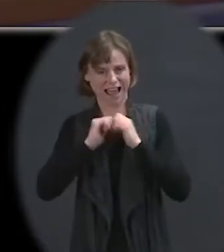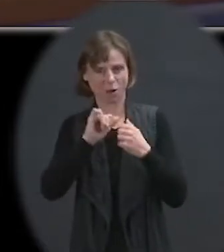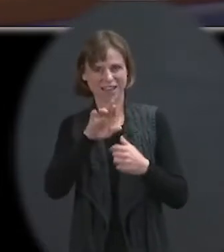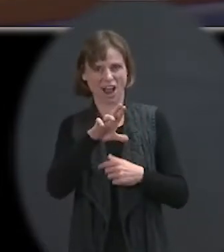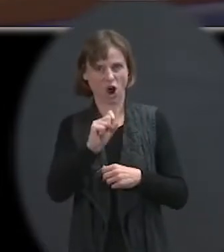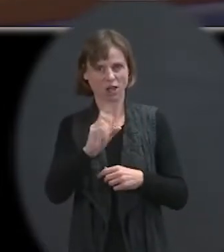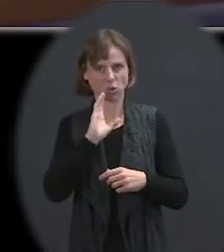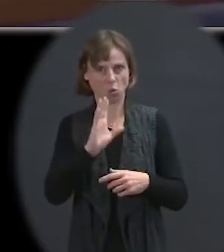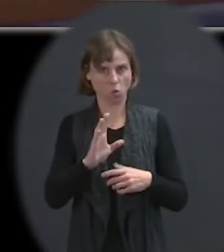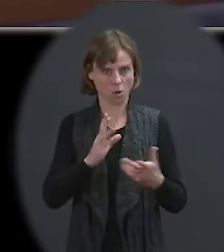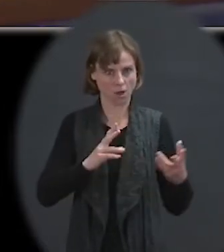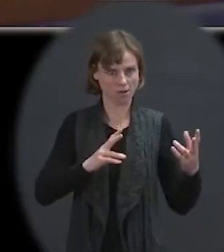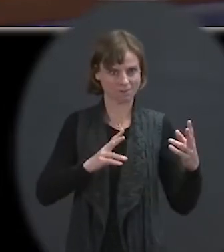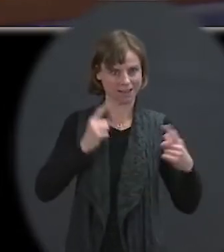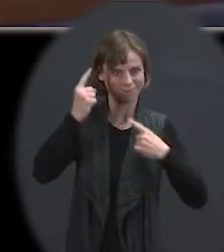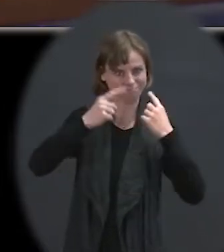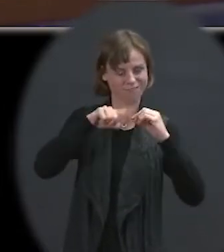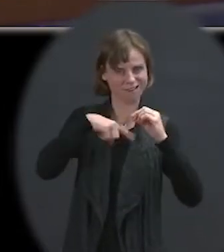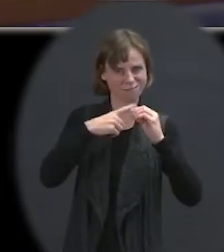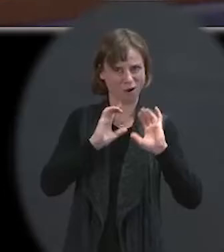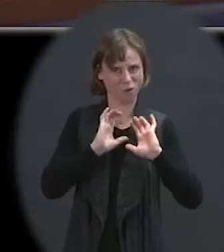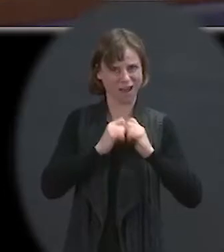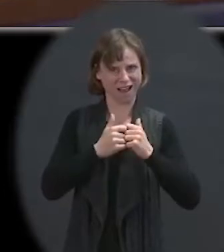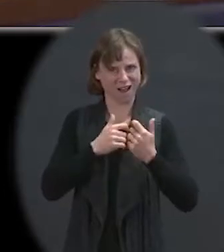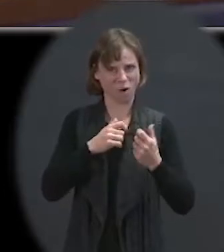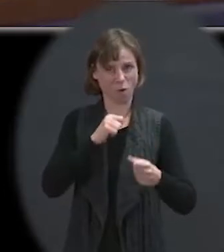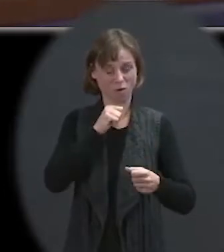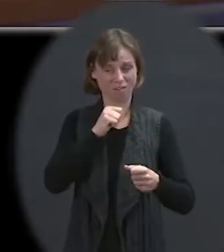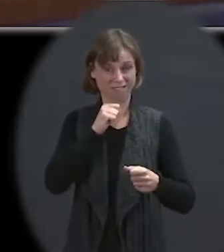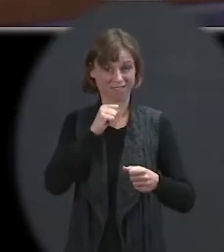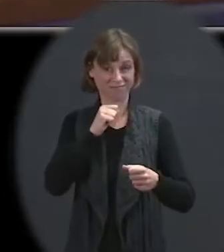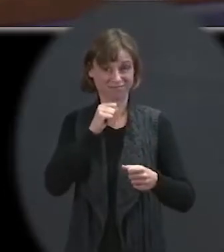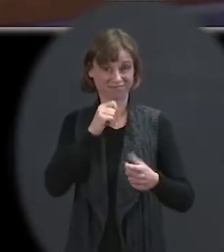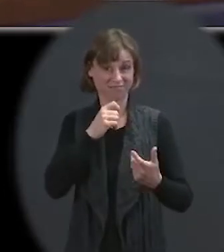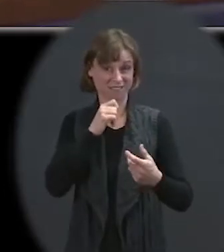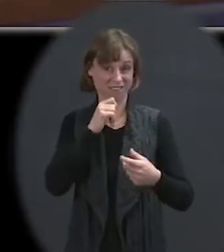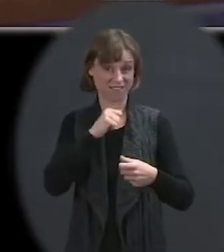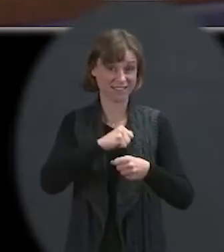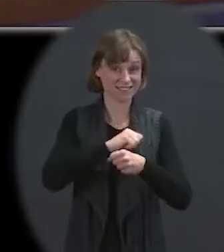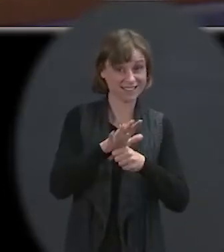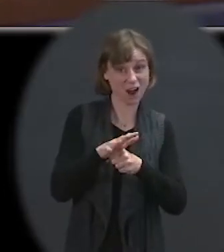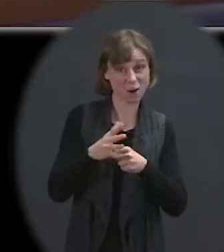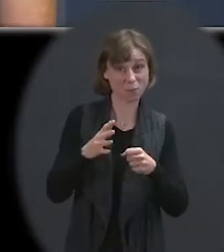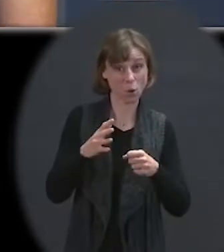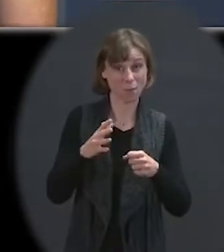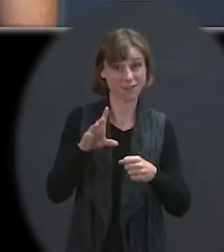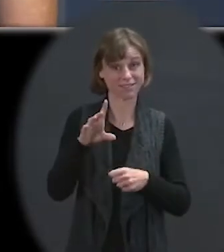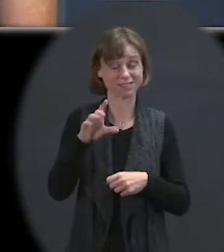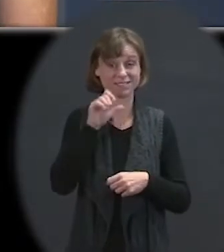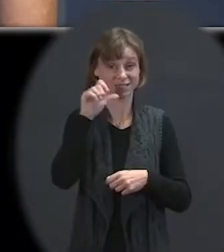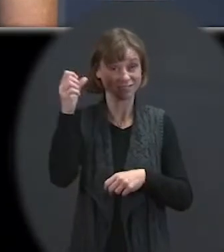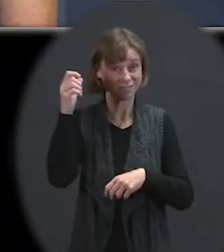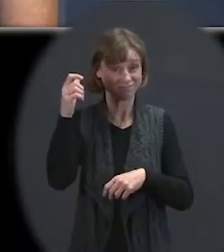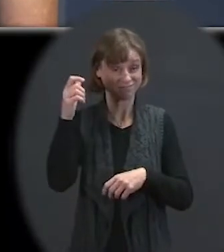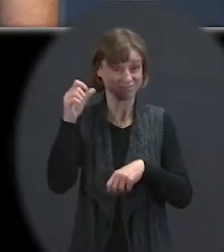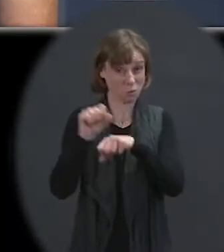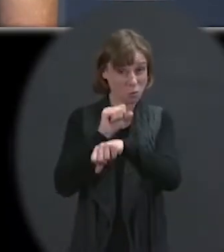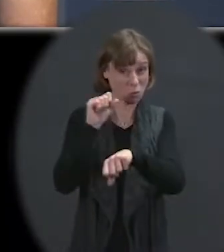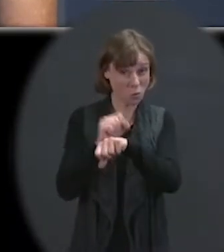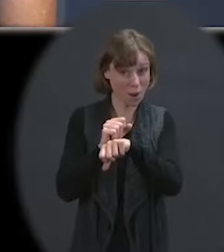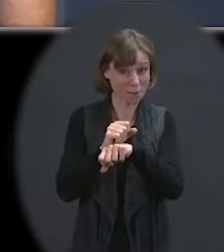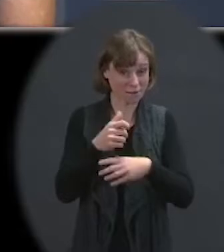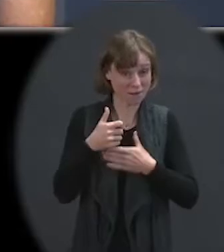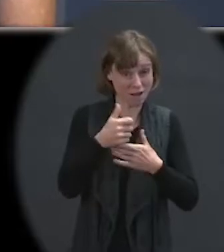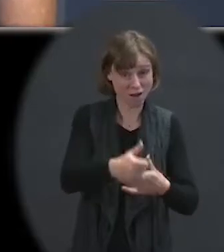pandemic-related unemployment assistance, treating it like disaster aid, and so it doesn't have taxes withheld? That's a really interesting